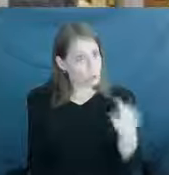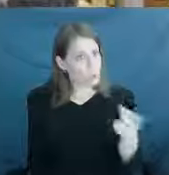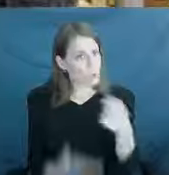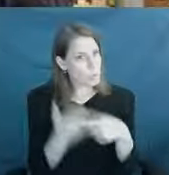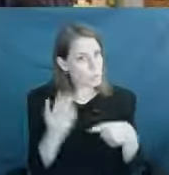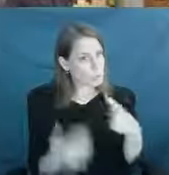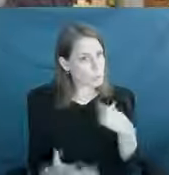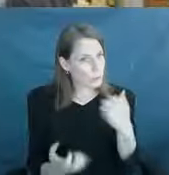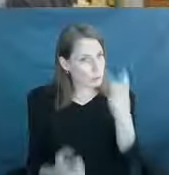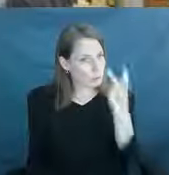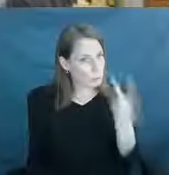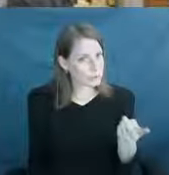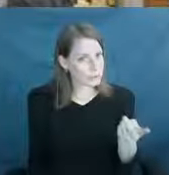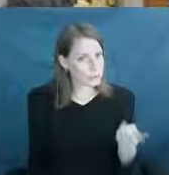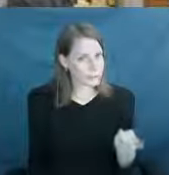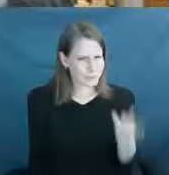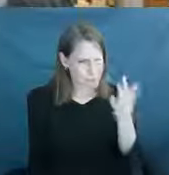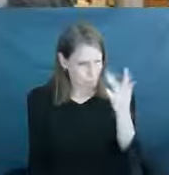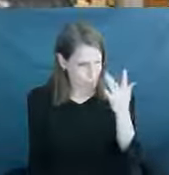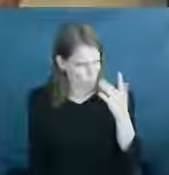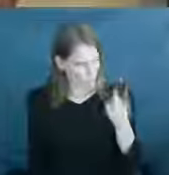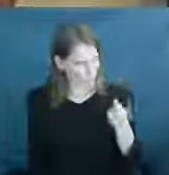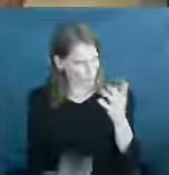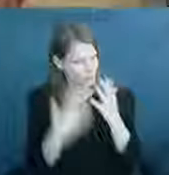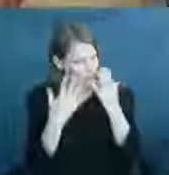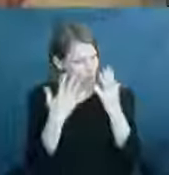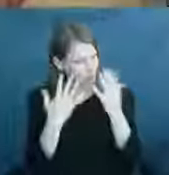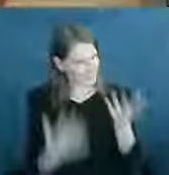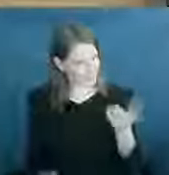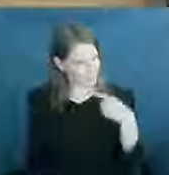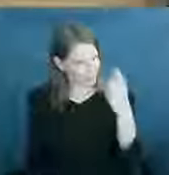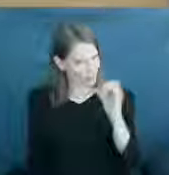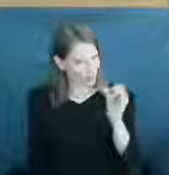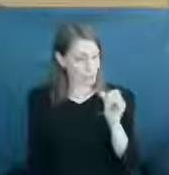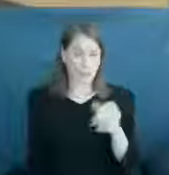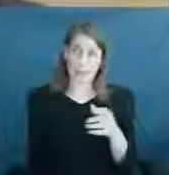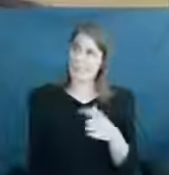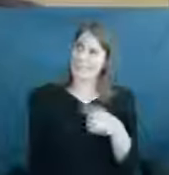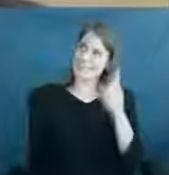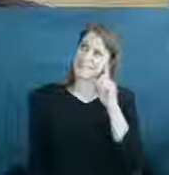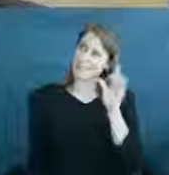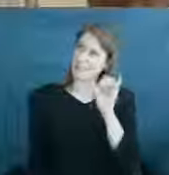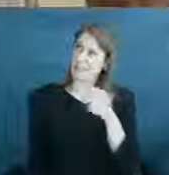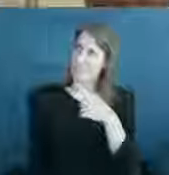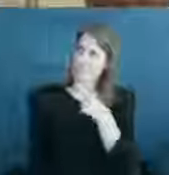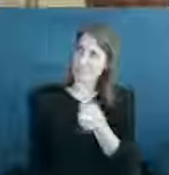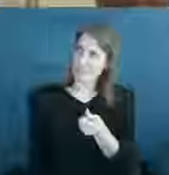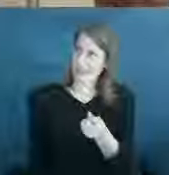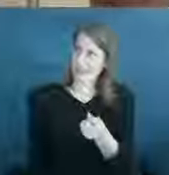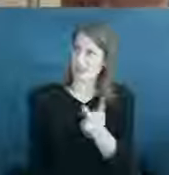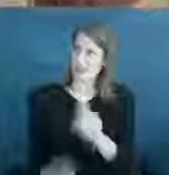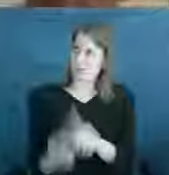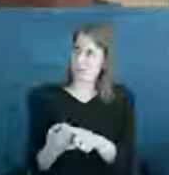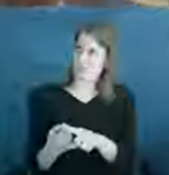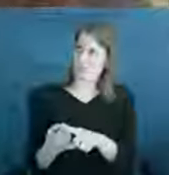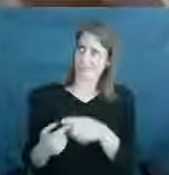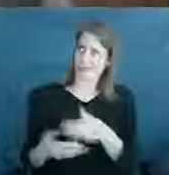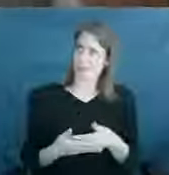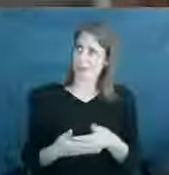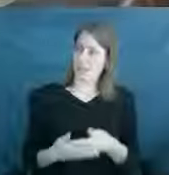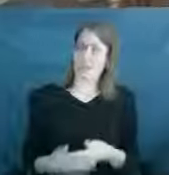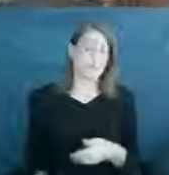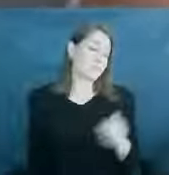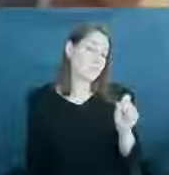tiddly-bomb, tiddly-bush, a couple of kids go fiddle, you point at a child and say, what am I looking for? Why does it make you wriggle slightly with